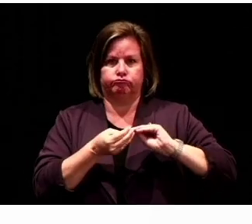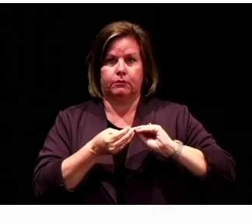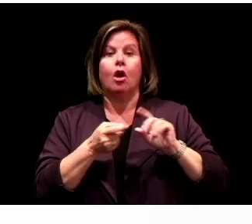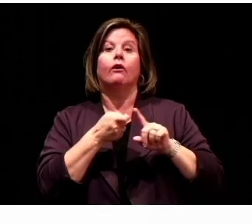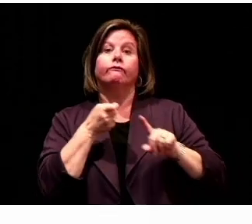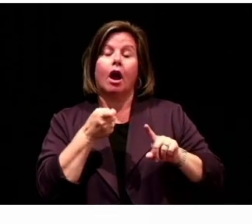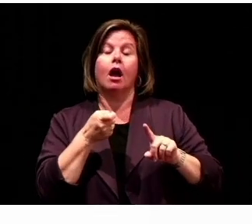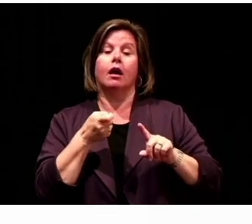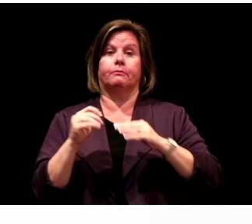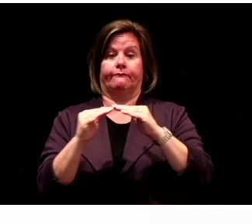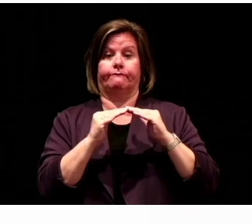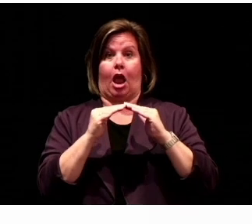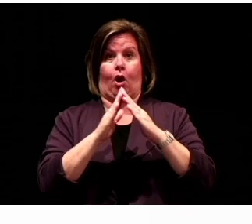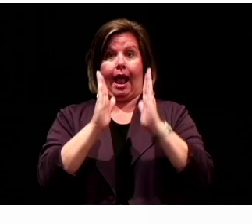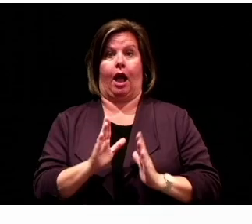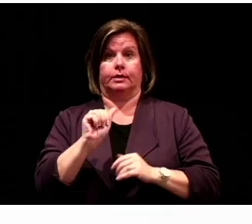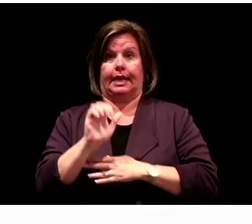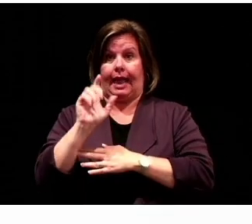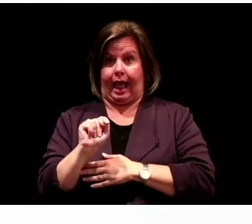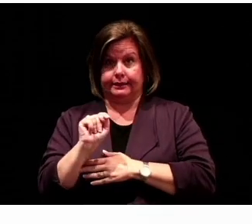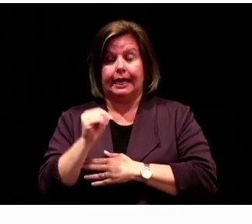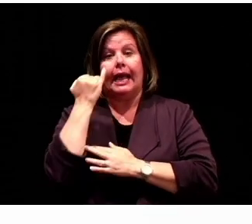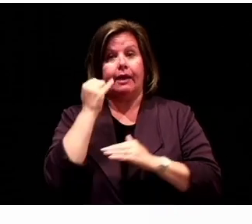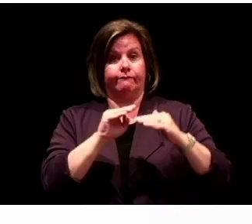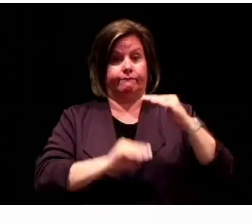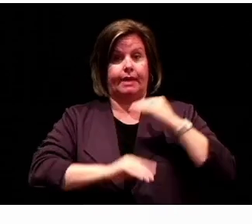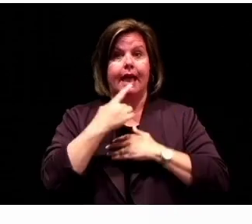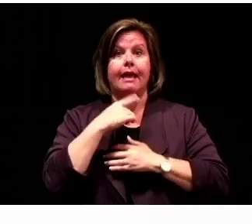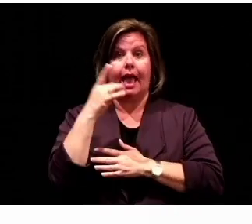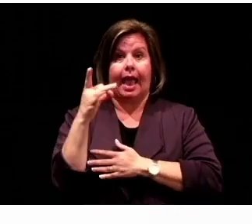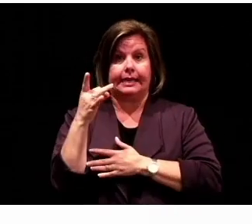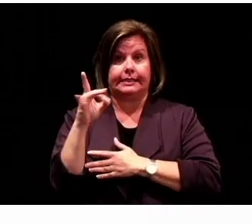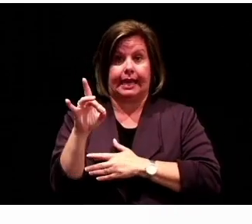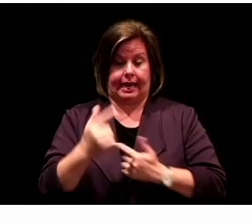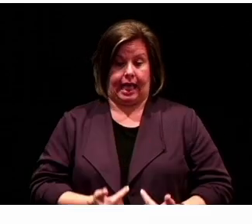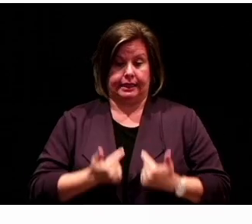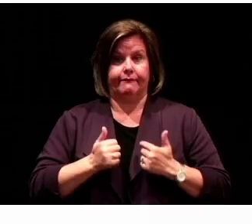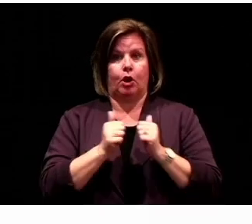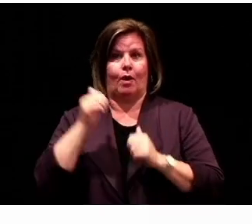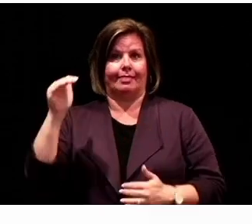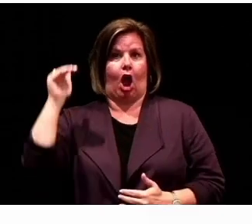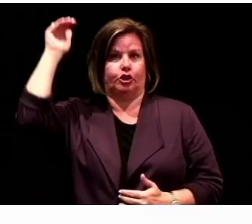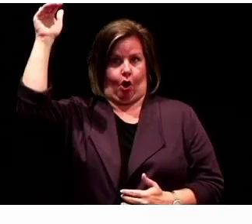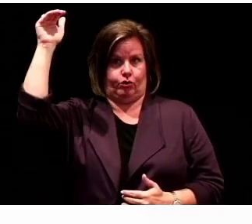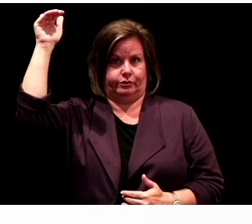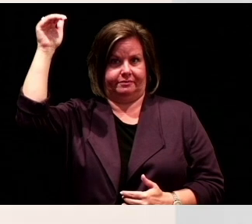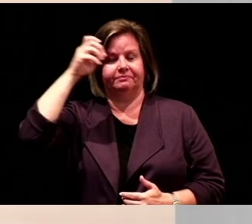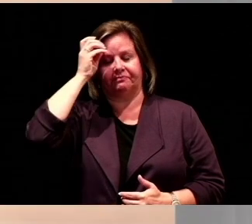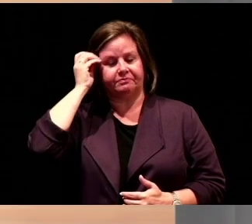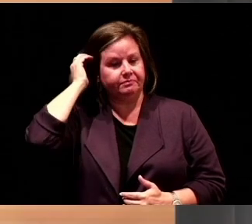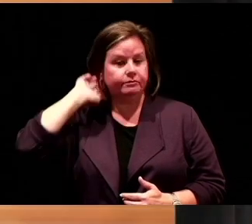unreasonable occupancy standards. You'll see me say reasonable a lot, and we do talk about that. And it really comes down to safety whenever we're talking about a